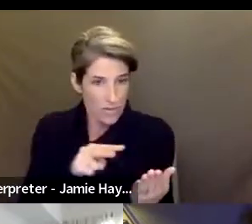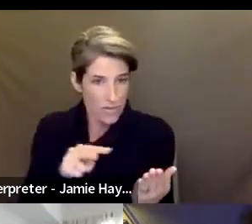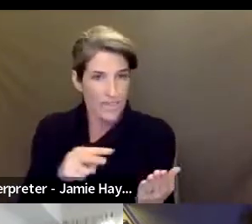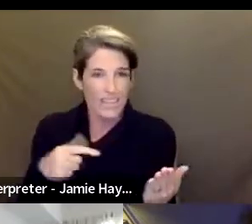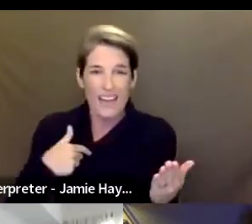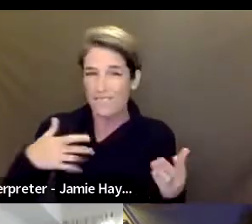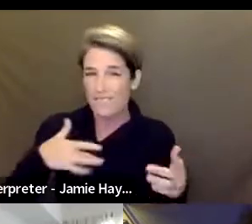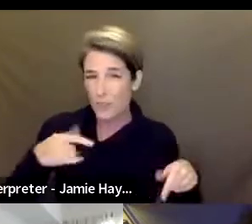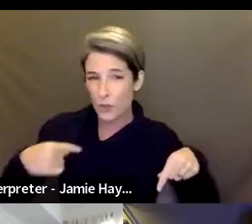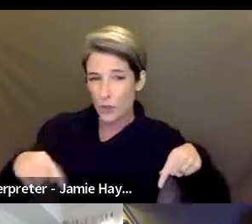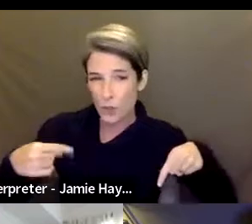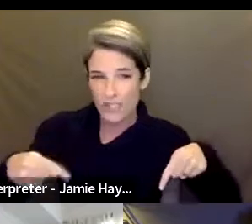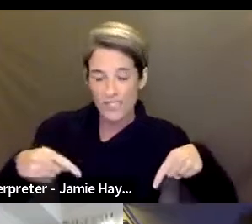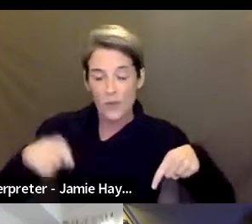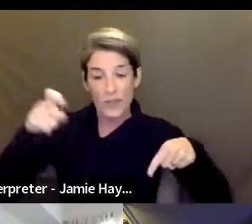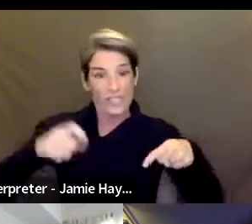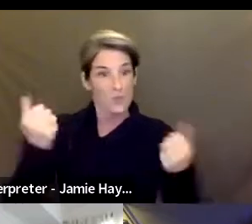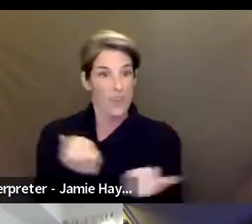to have it written.